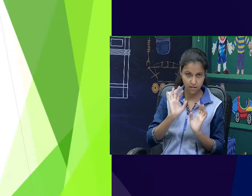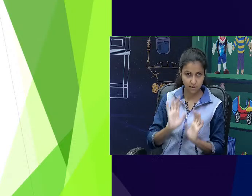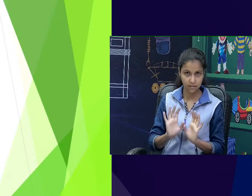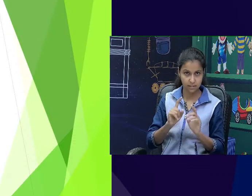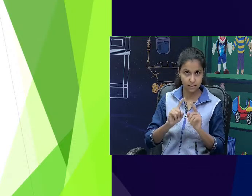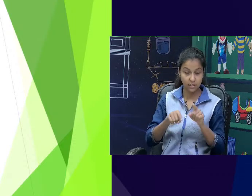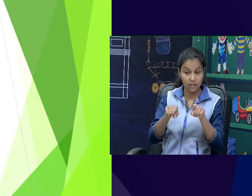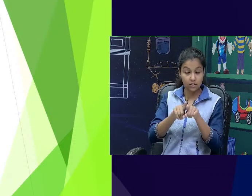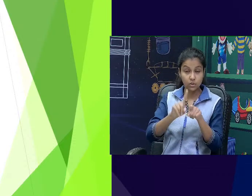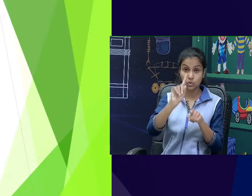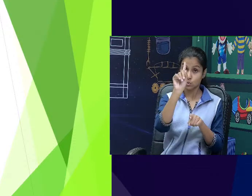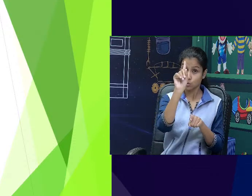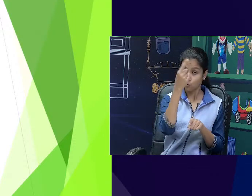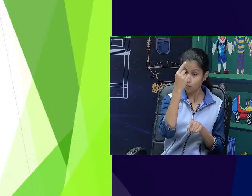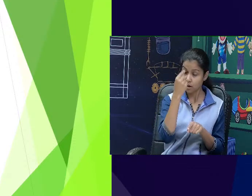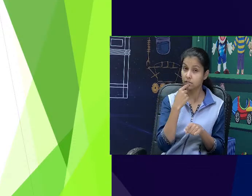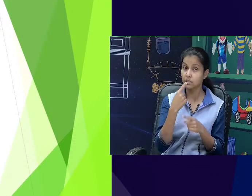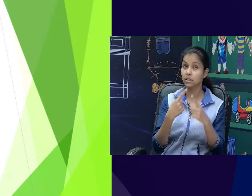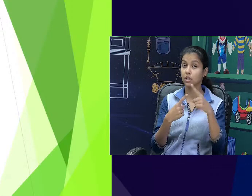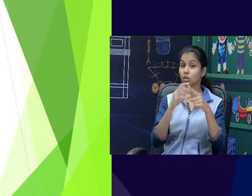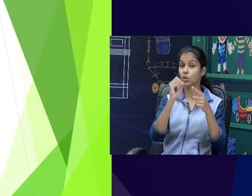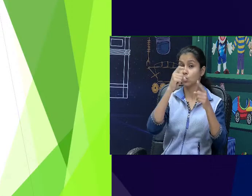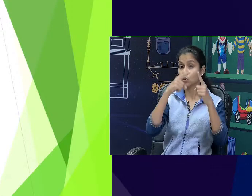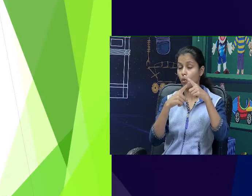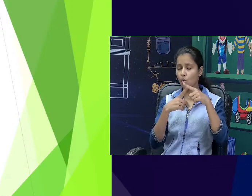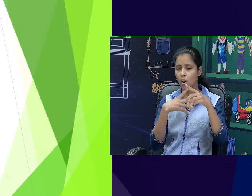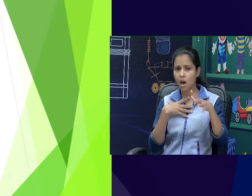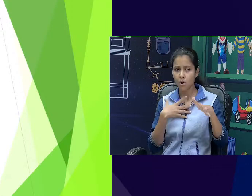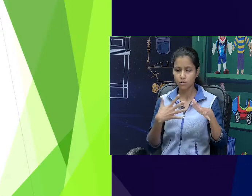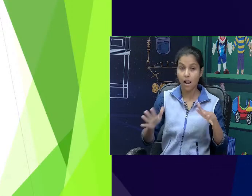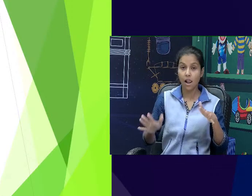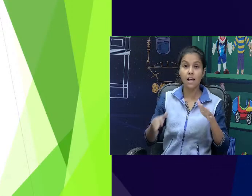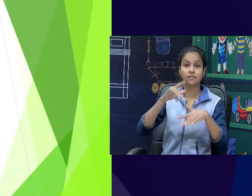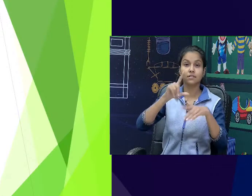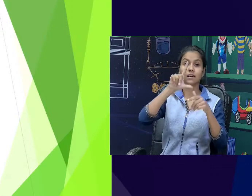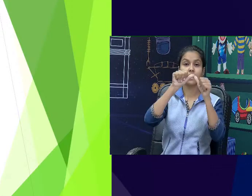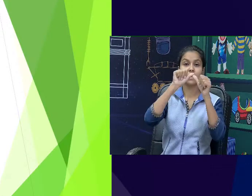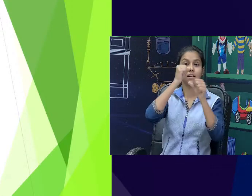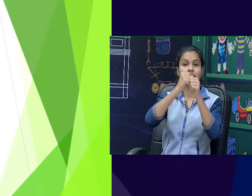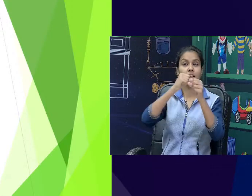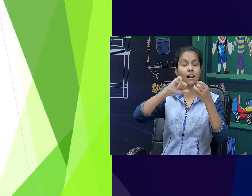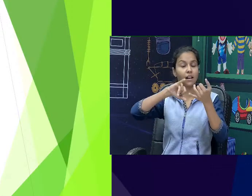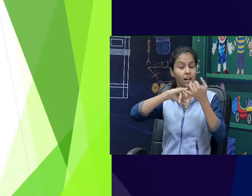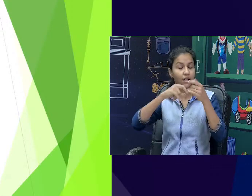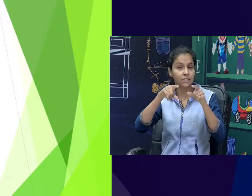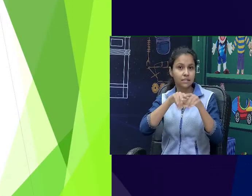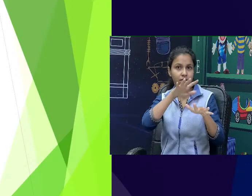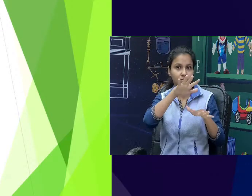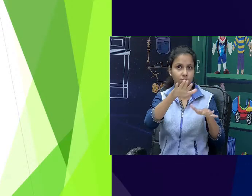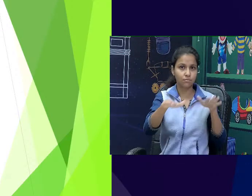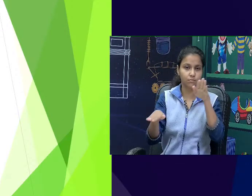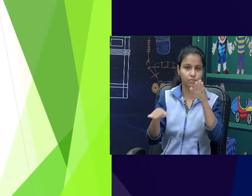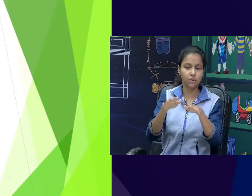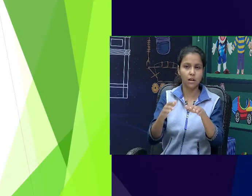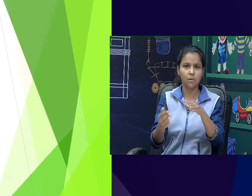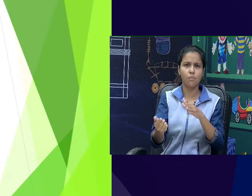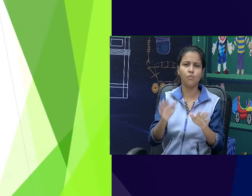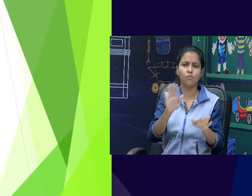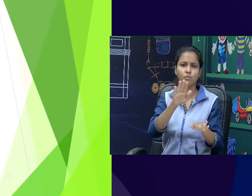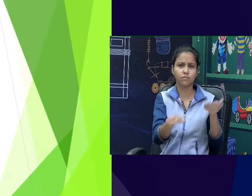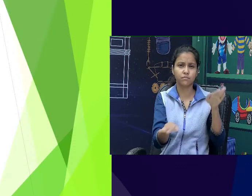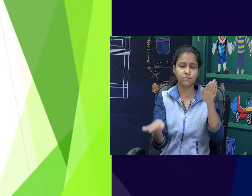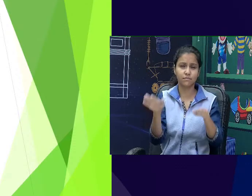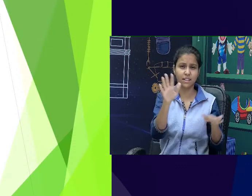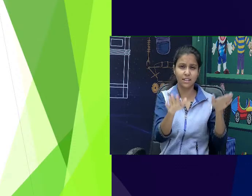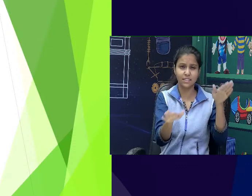the instructor firstly taught him how to move his legs inside the water. This was the third strategy, that